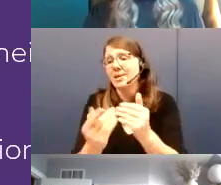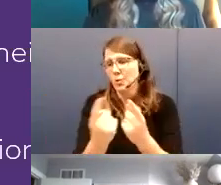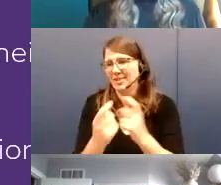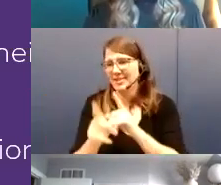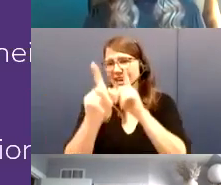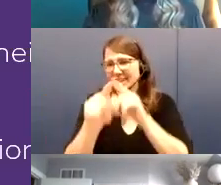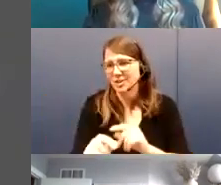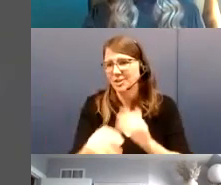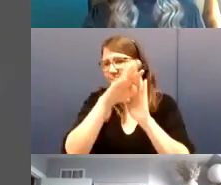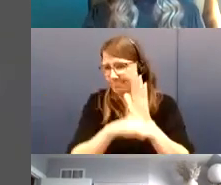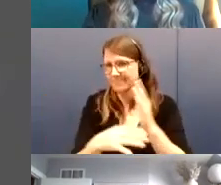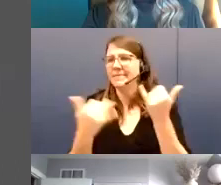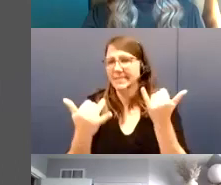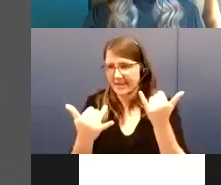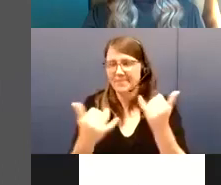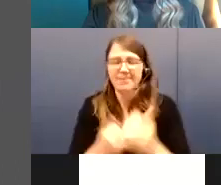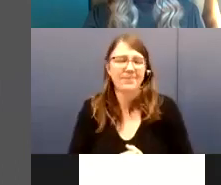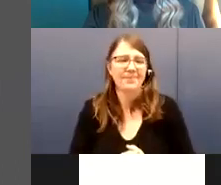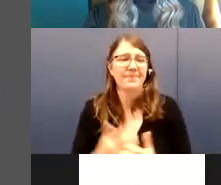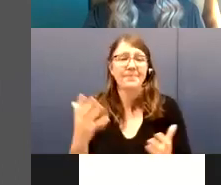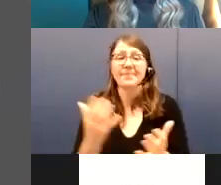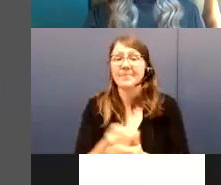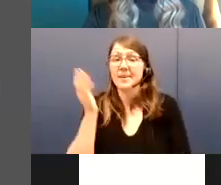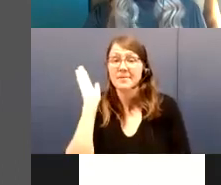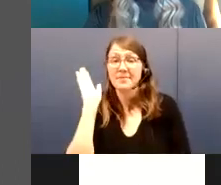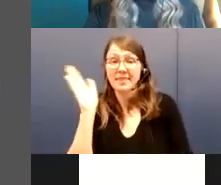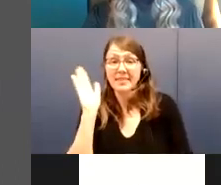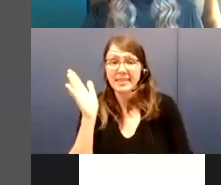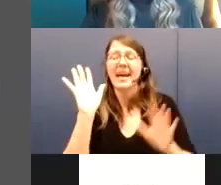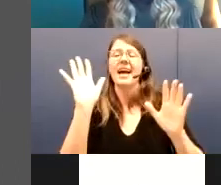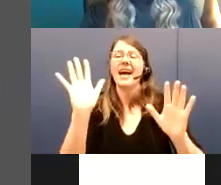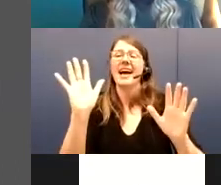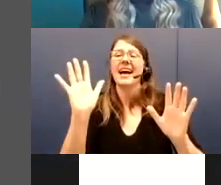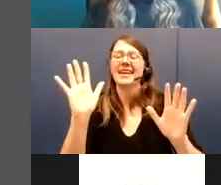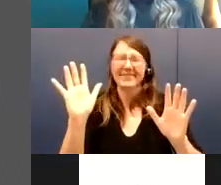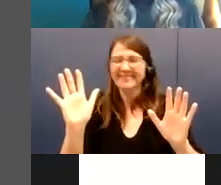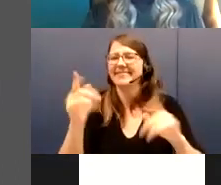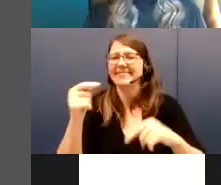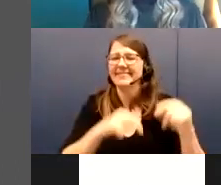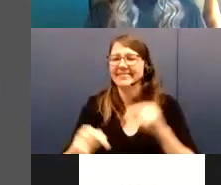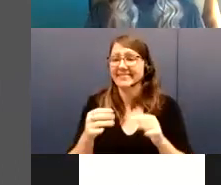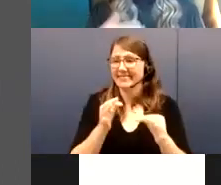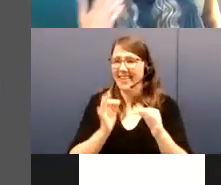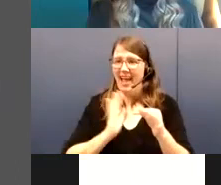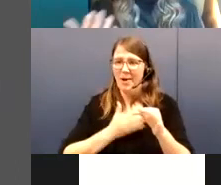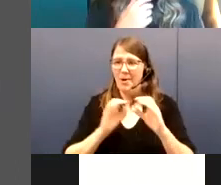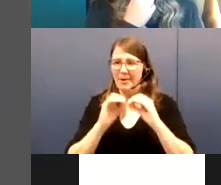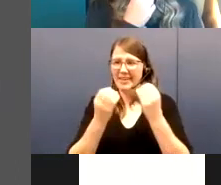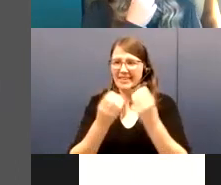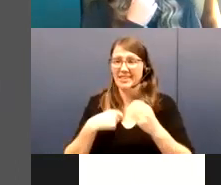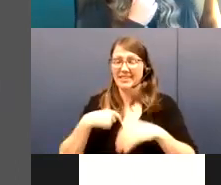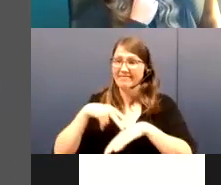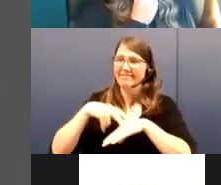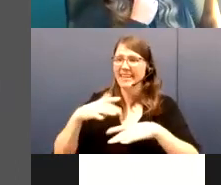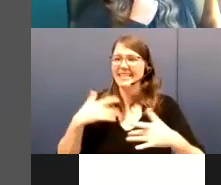the presentation. Oh, before I tell you about our organization, of course. I'm so excited to hear Julie speak, so